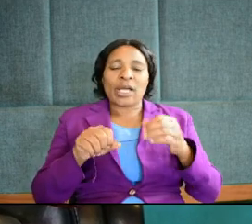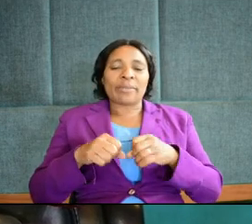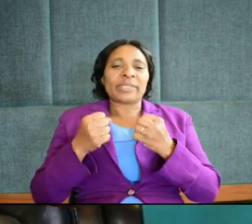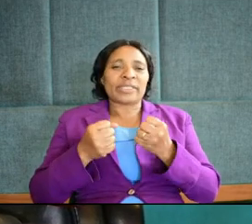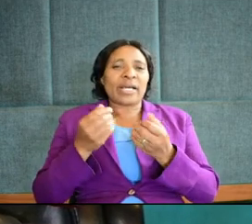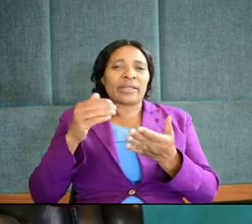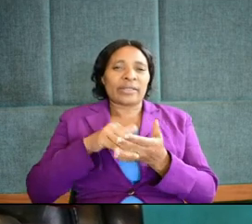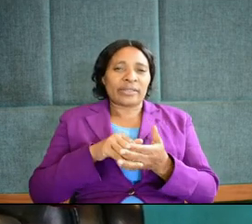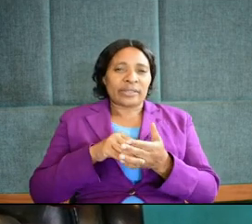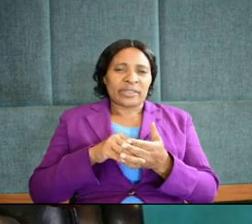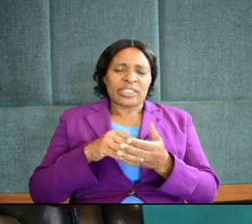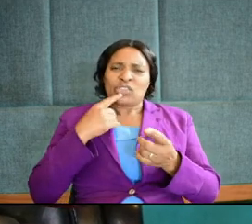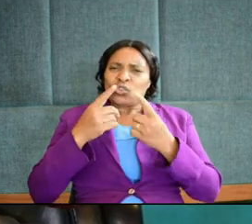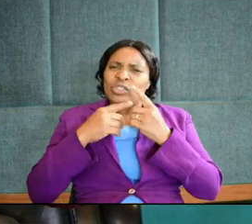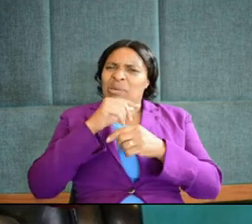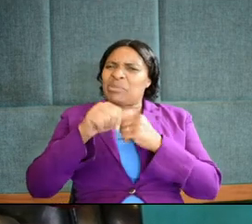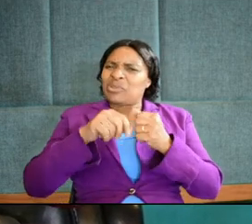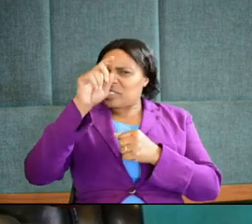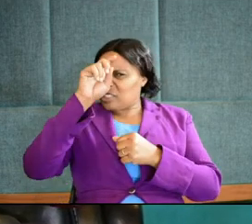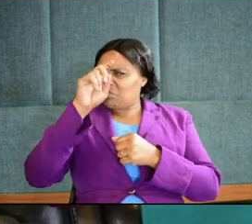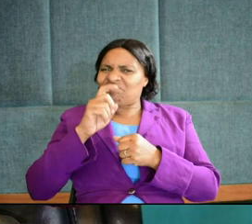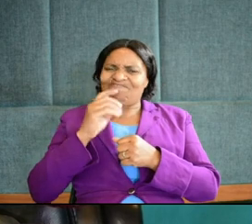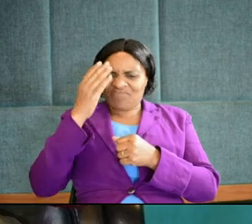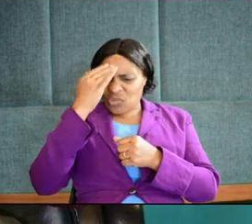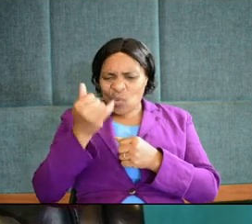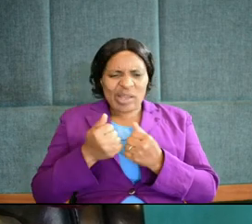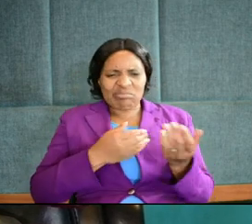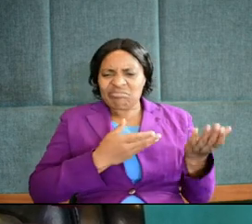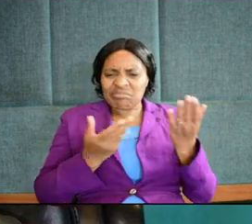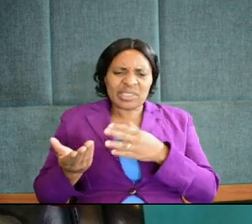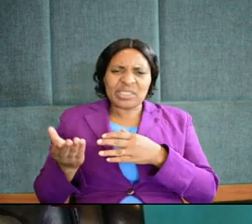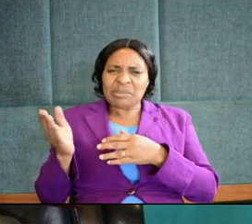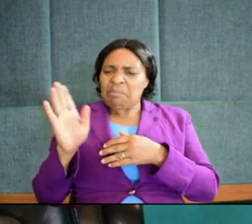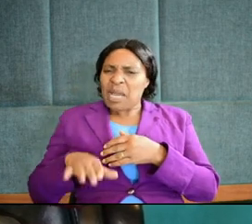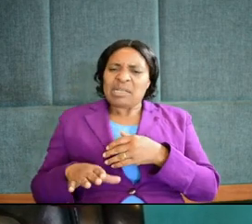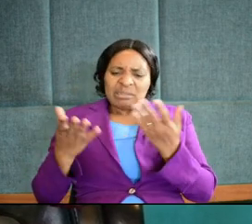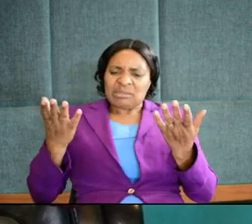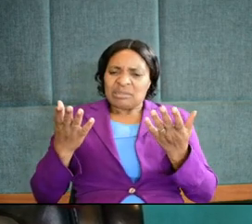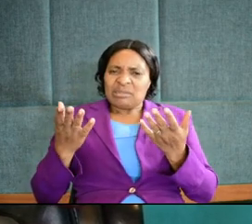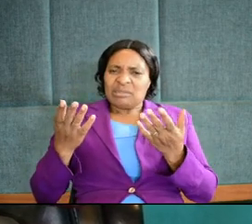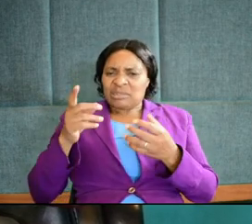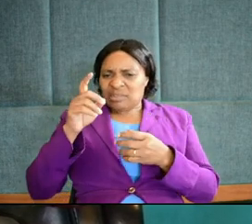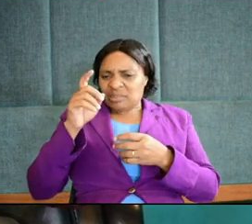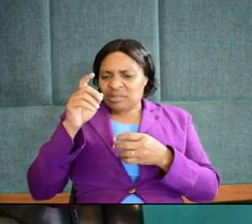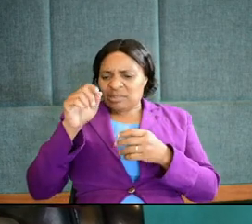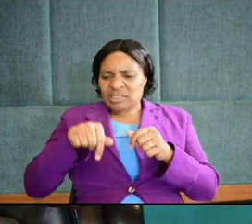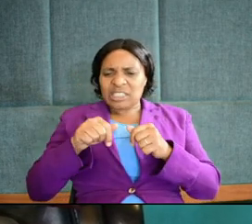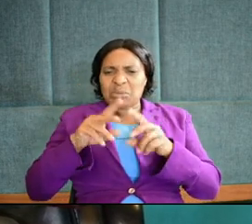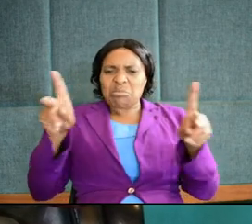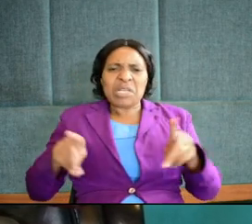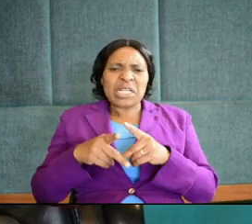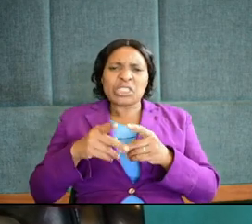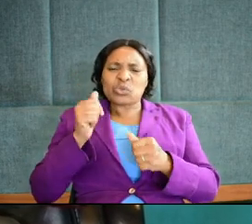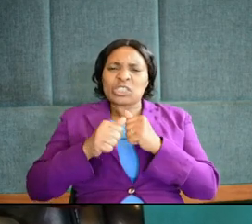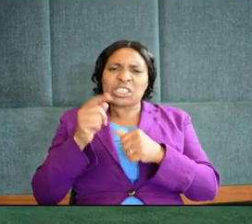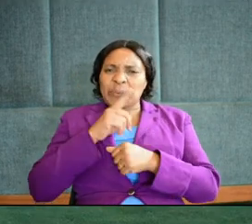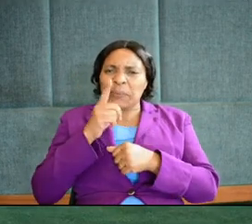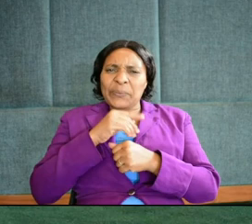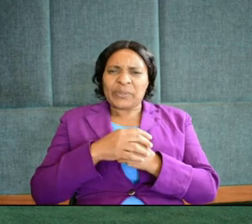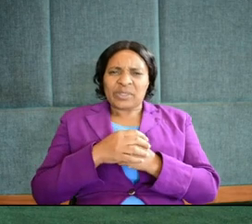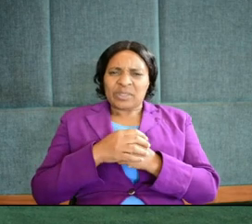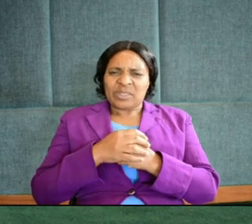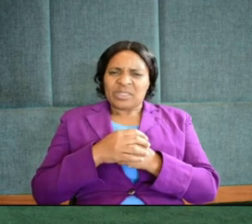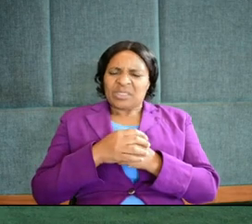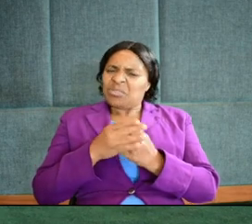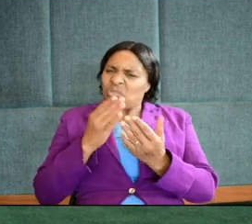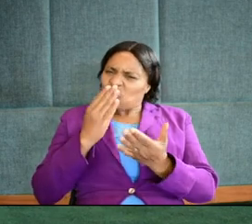they mentioned Egypt. Why did you bring us up out of Egypt to this terrible place? Finley, was Egypt a better